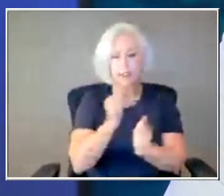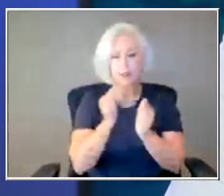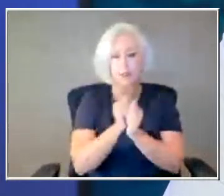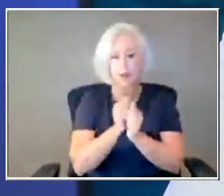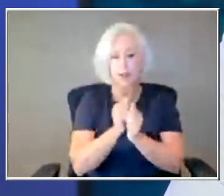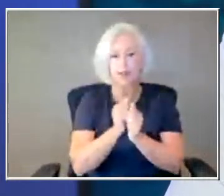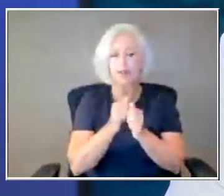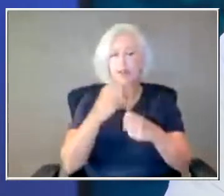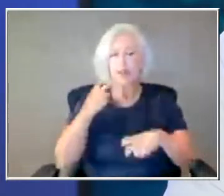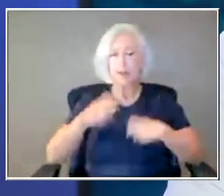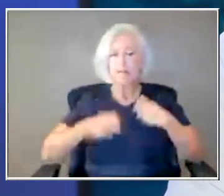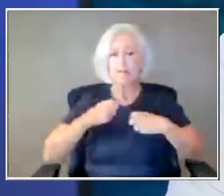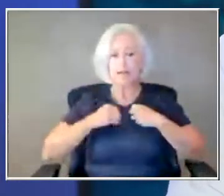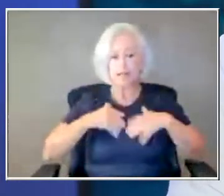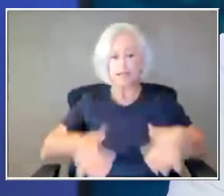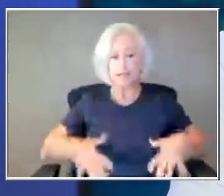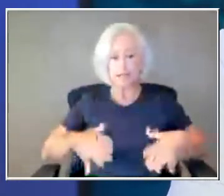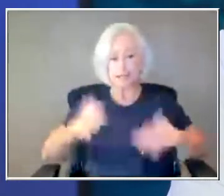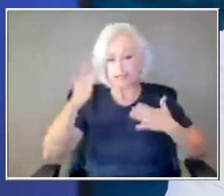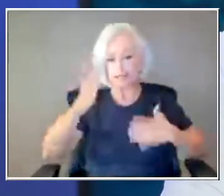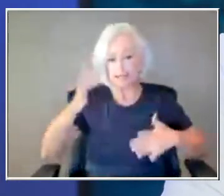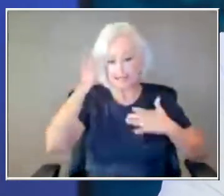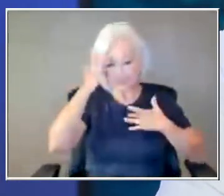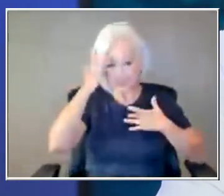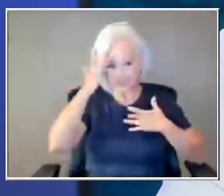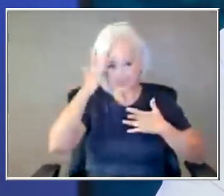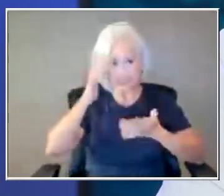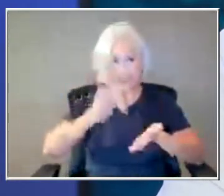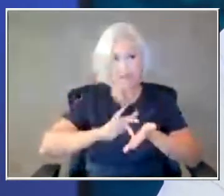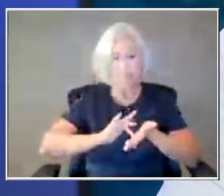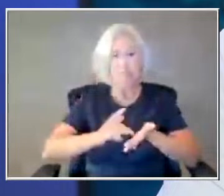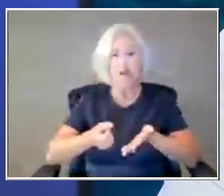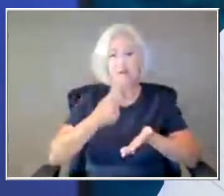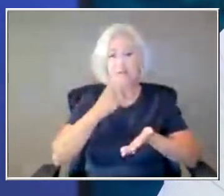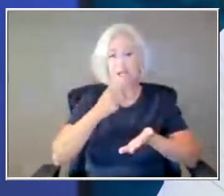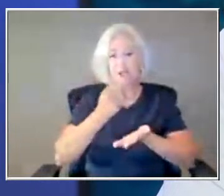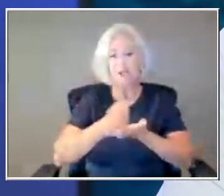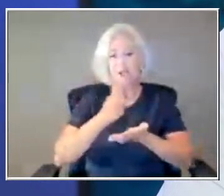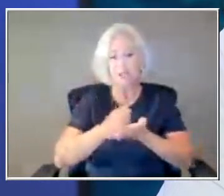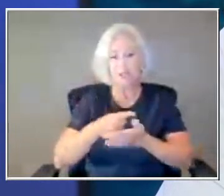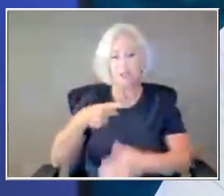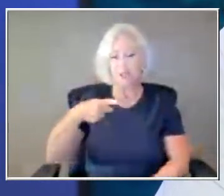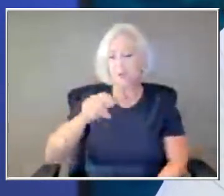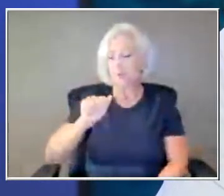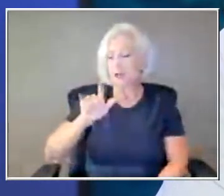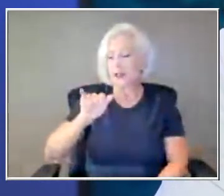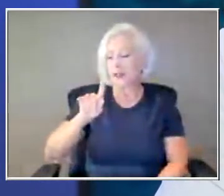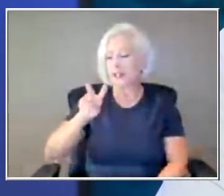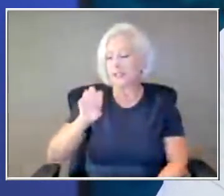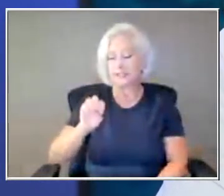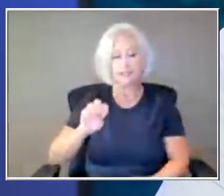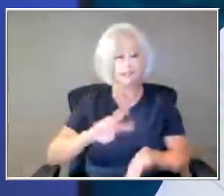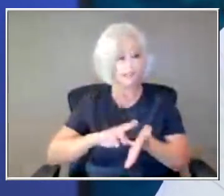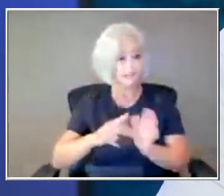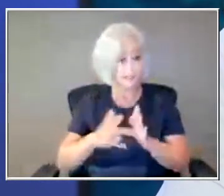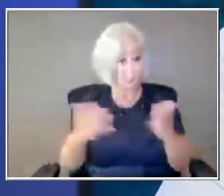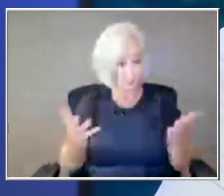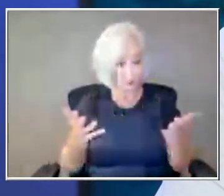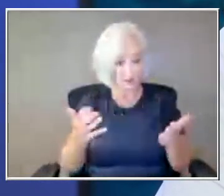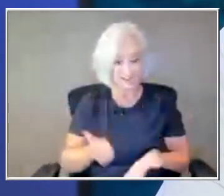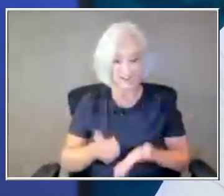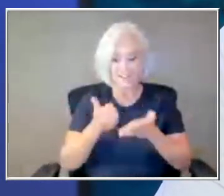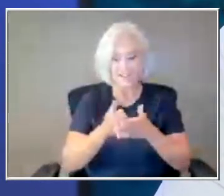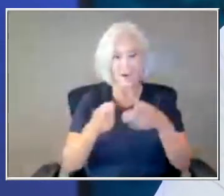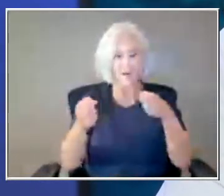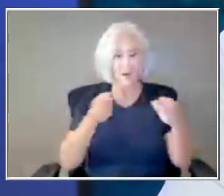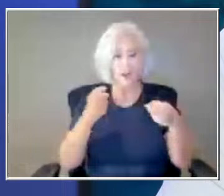radiopharmaceutical treatments are generally considered palliative in the sense that they help control the disease, but they generally do not make